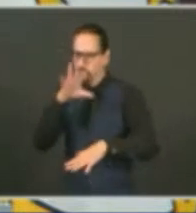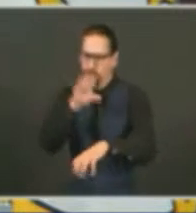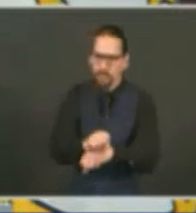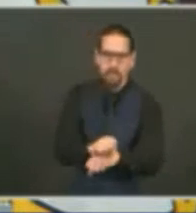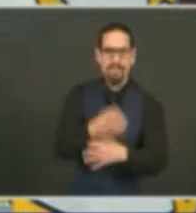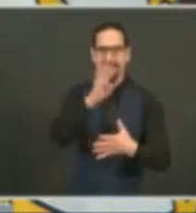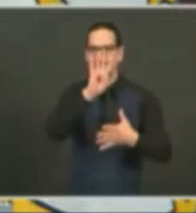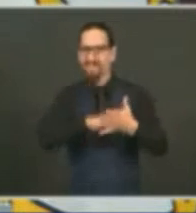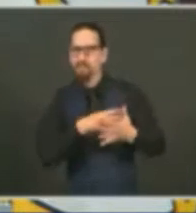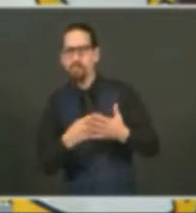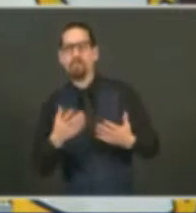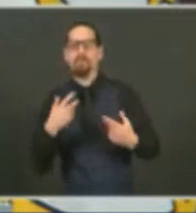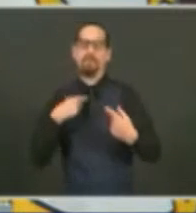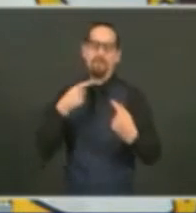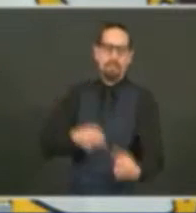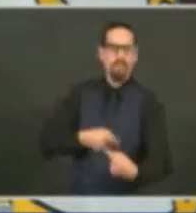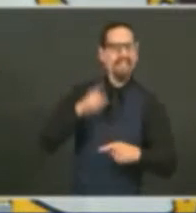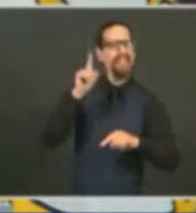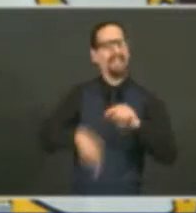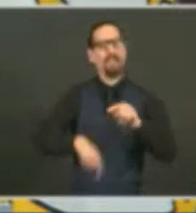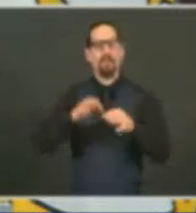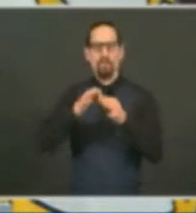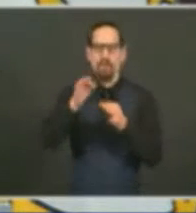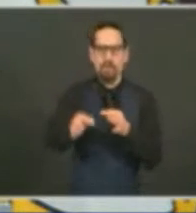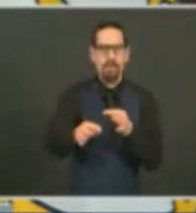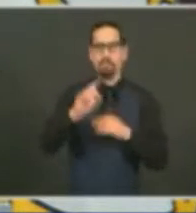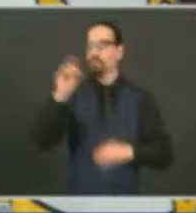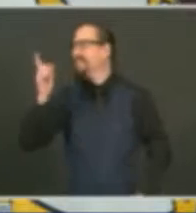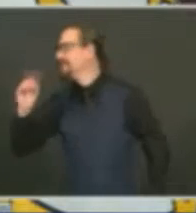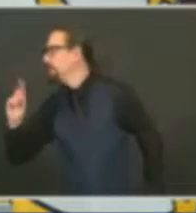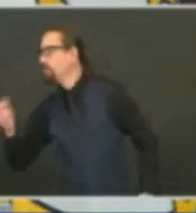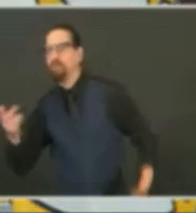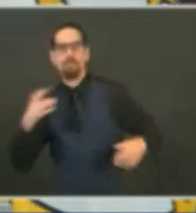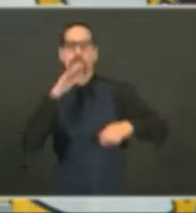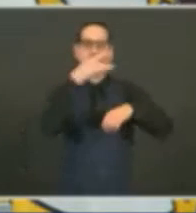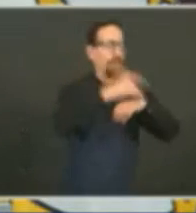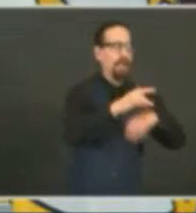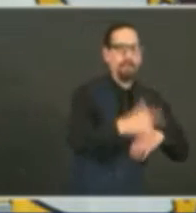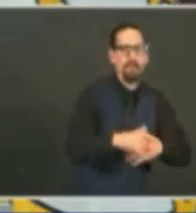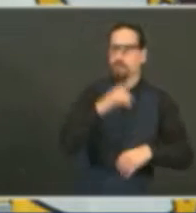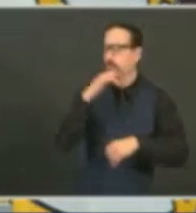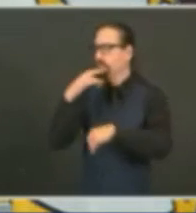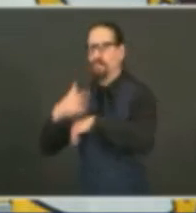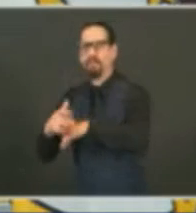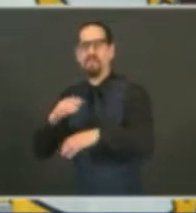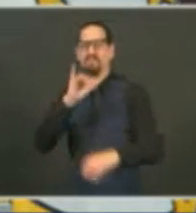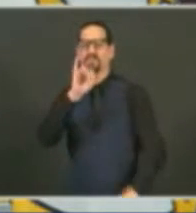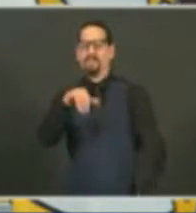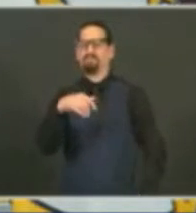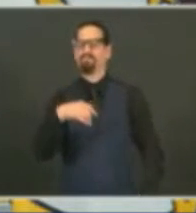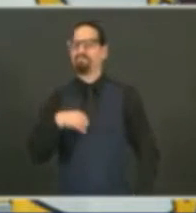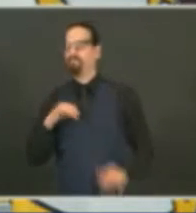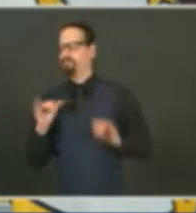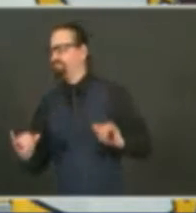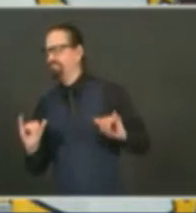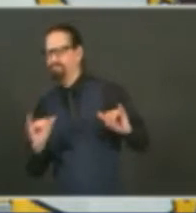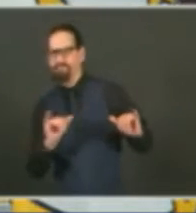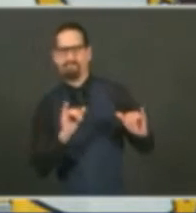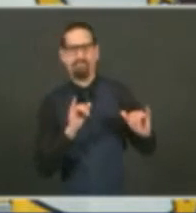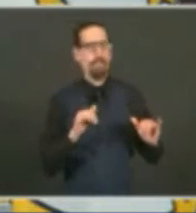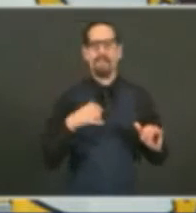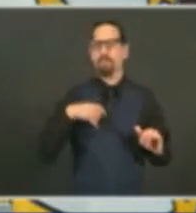too long, you're not sure where to go. To address that need, we have really pushed a lot more testing into the